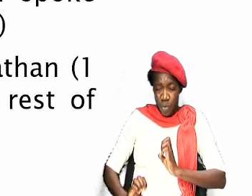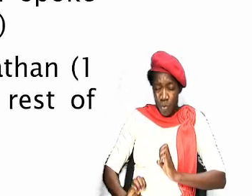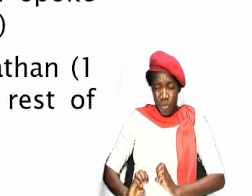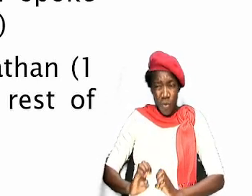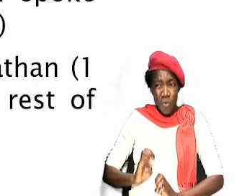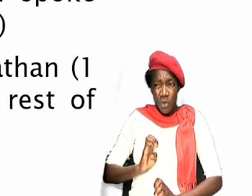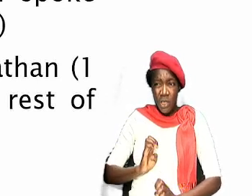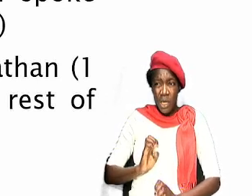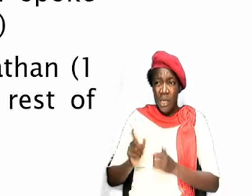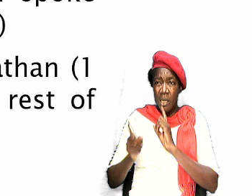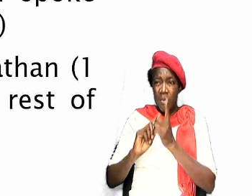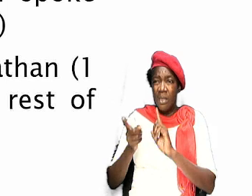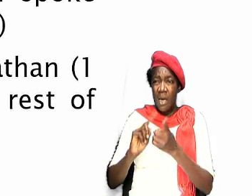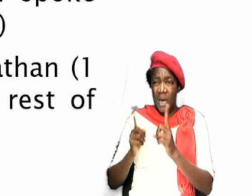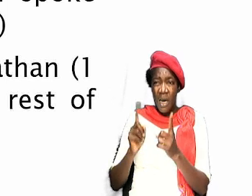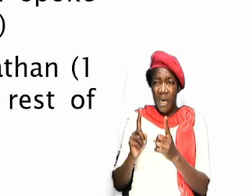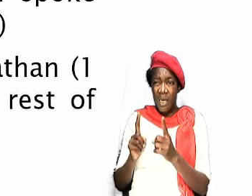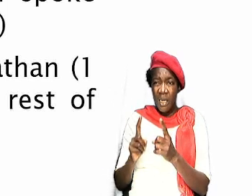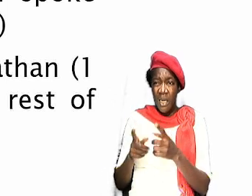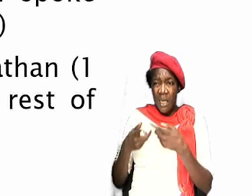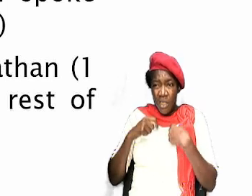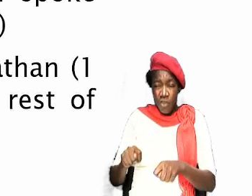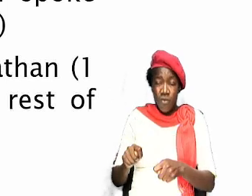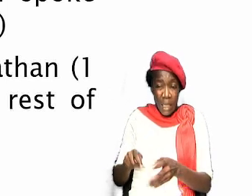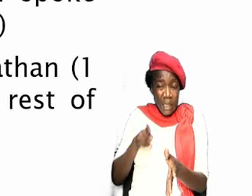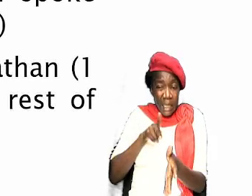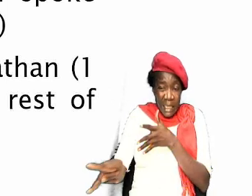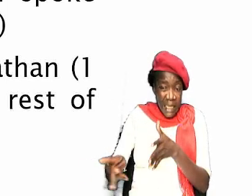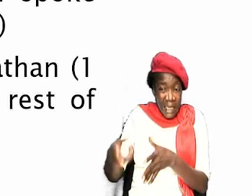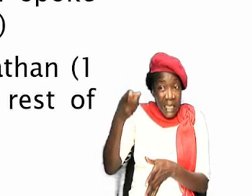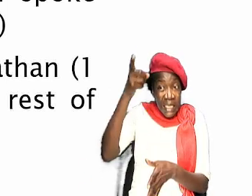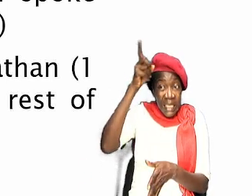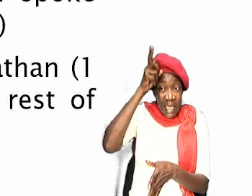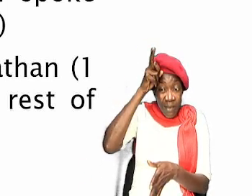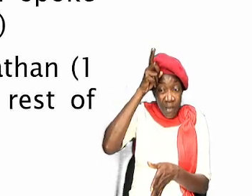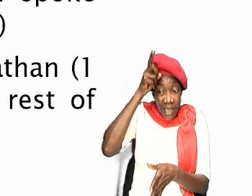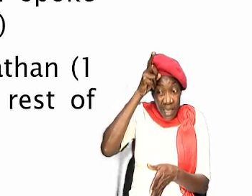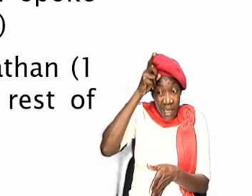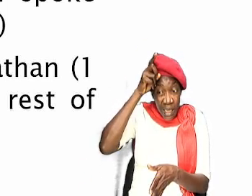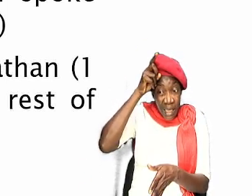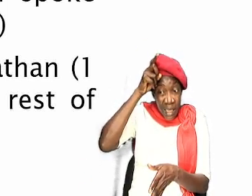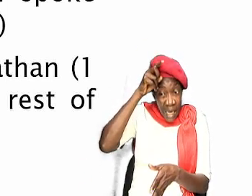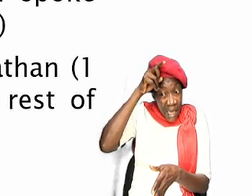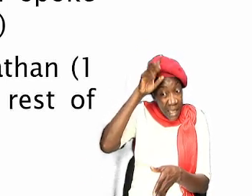you can see the scripture for that. He tried to murder David and Jonathan, his son.